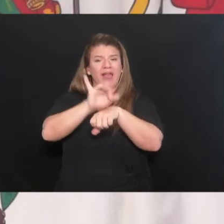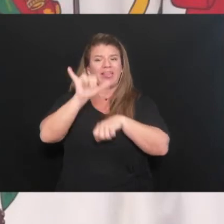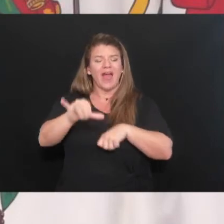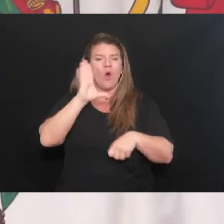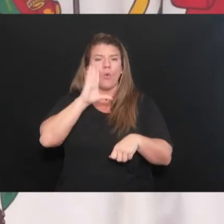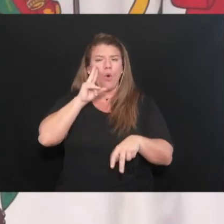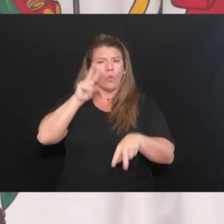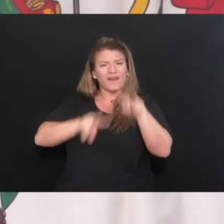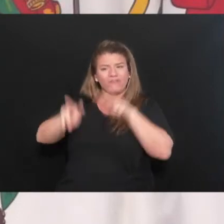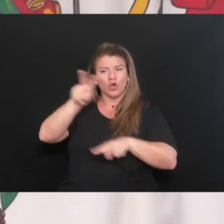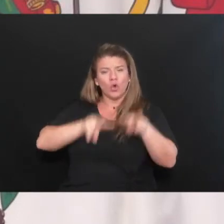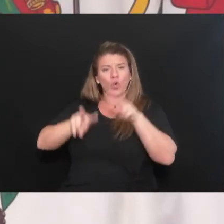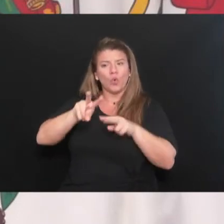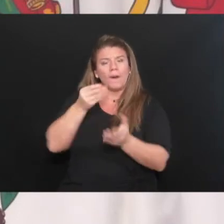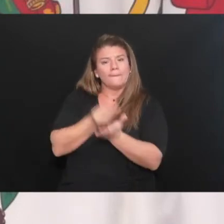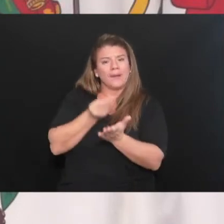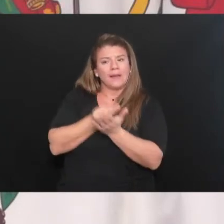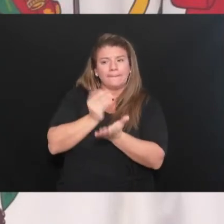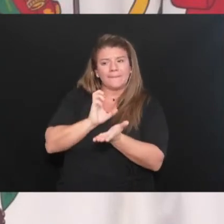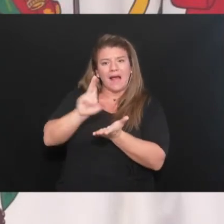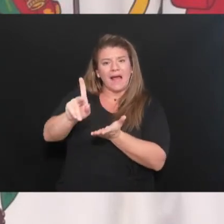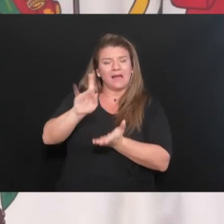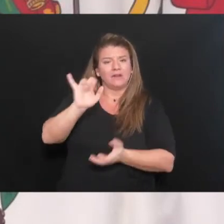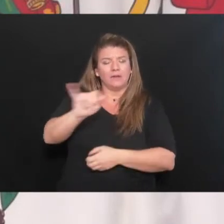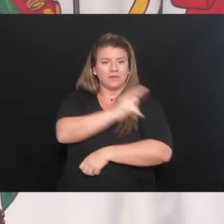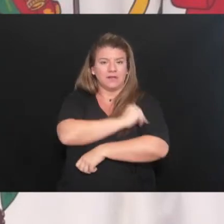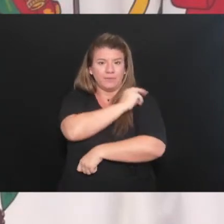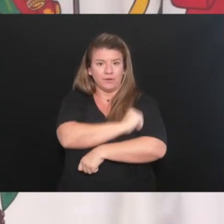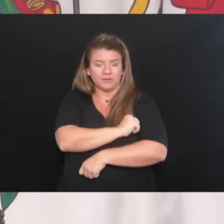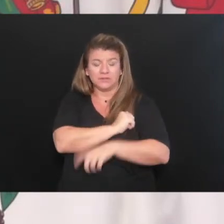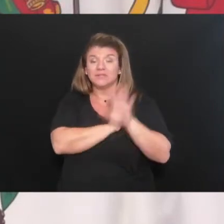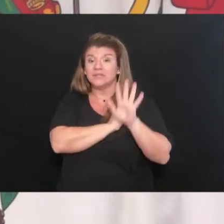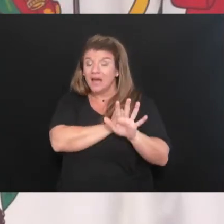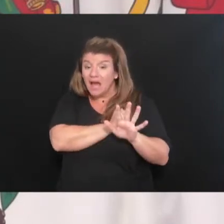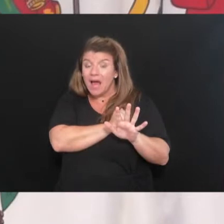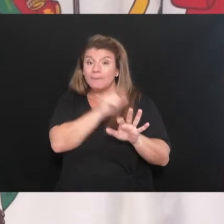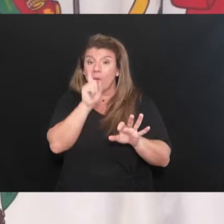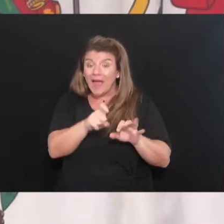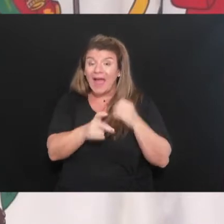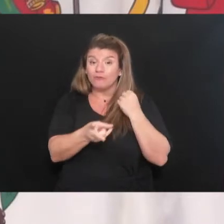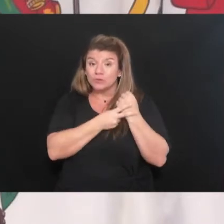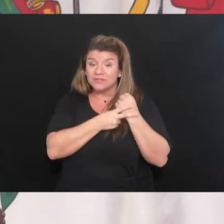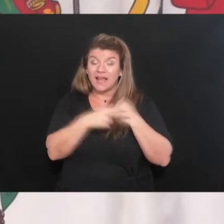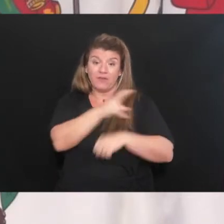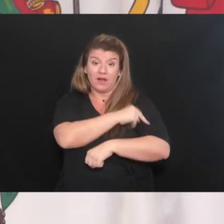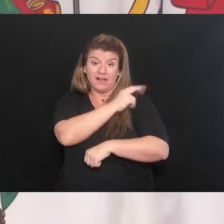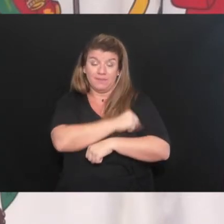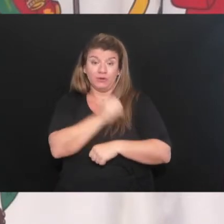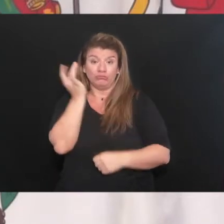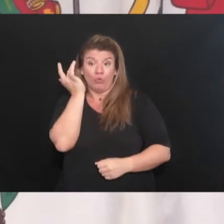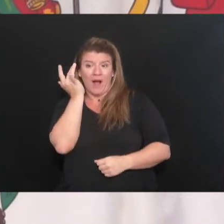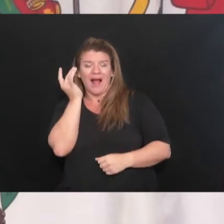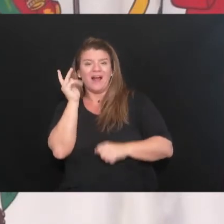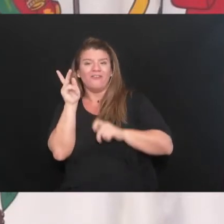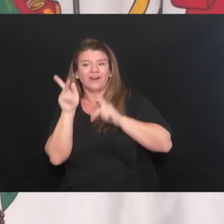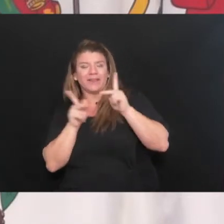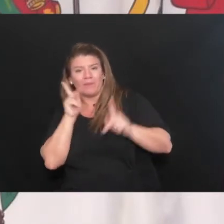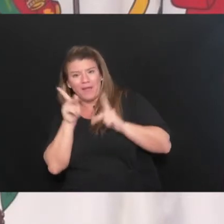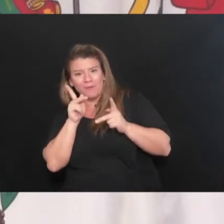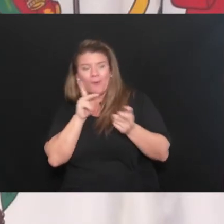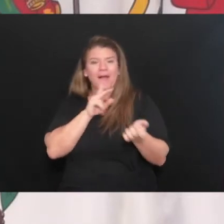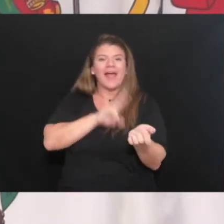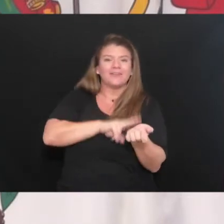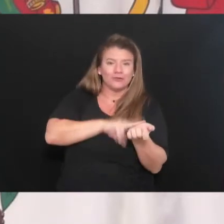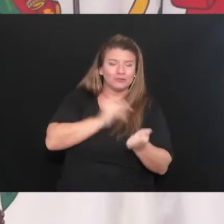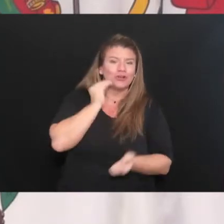review reimbursements to these hospitals. But we have got to save our hospitals for our people, as well as our nursing